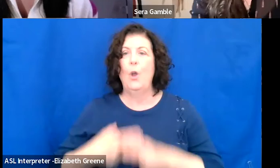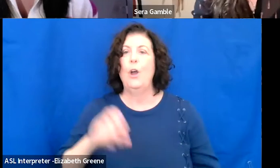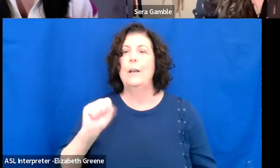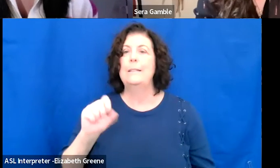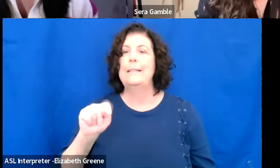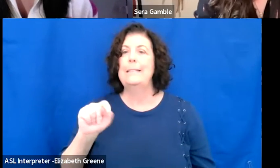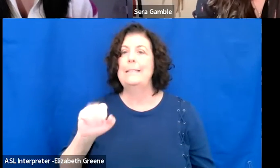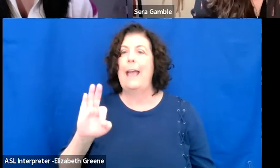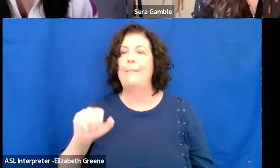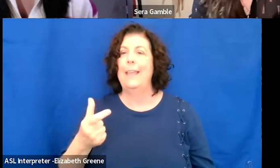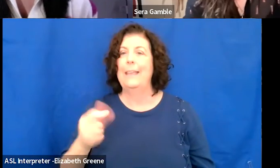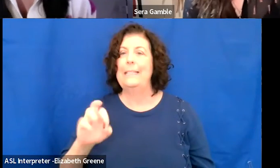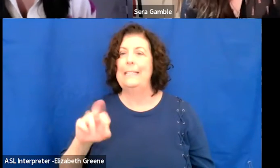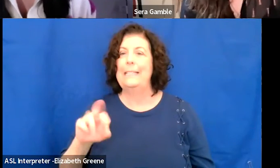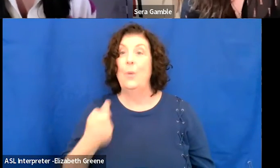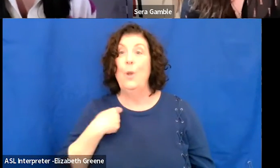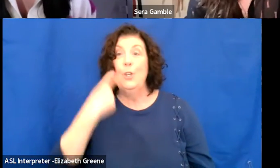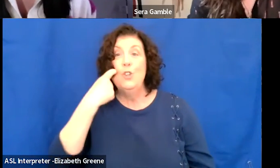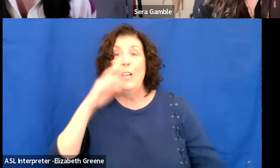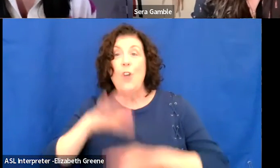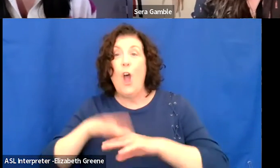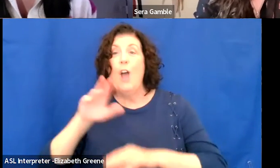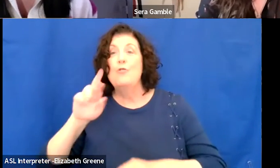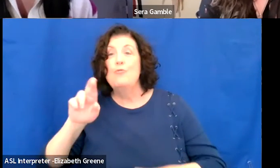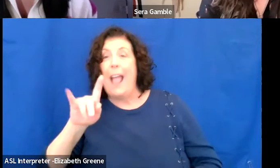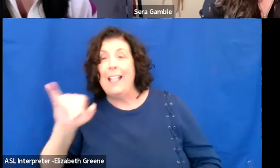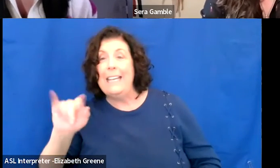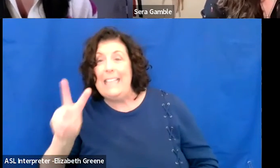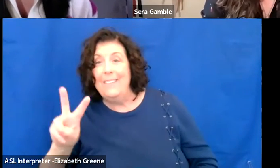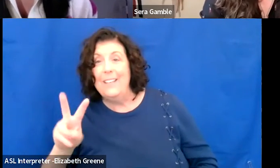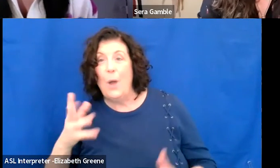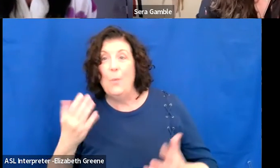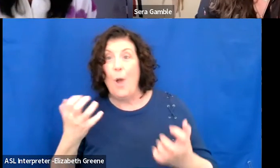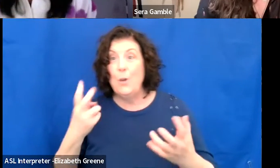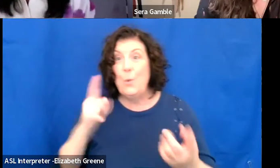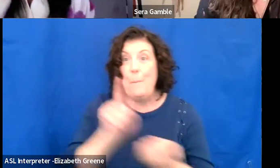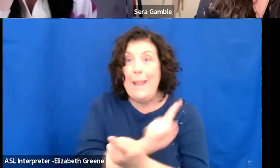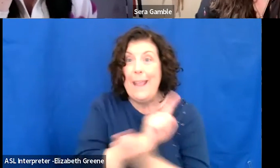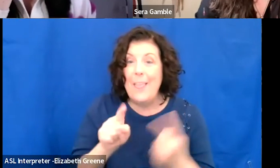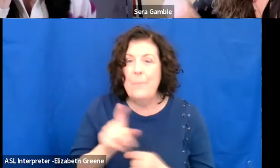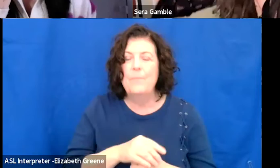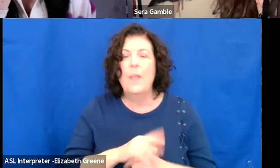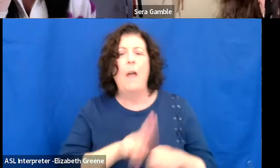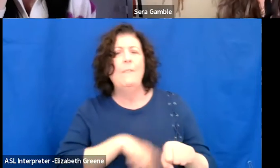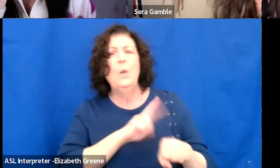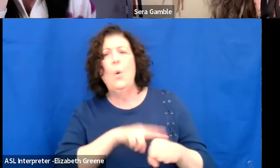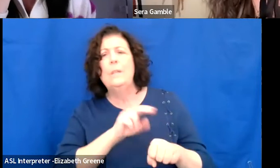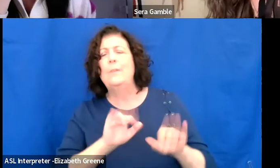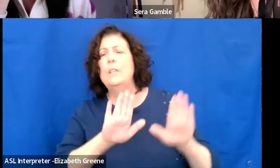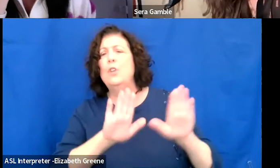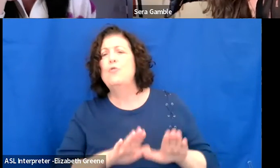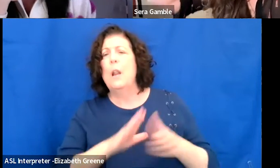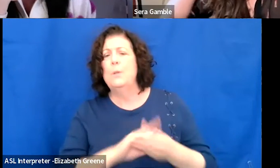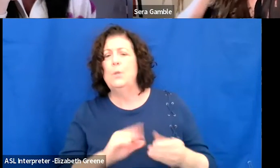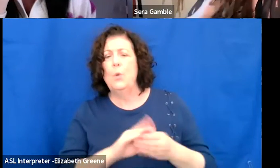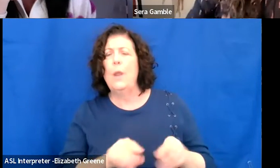TV, people were like, I want to meet them. Sure. Of course. Yeah. Oh my, I mean, that's such an incredible story. And it